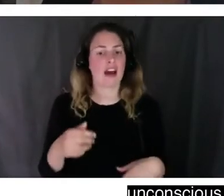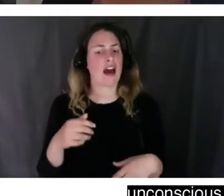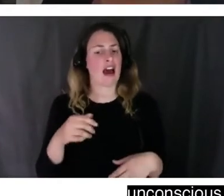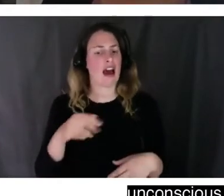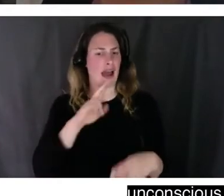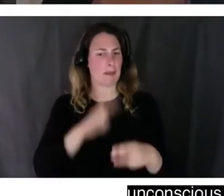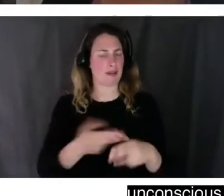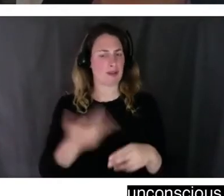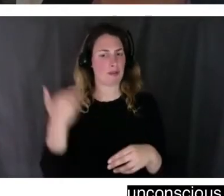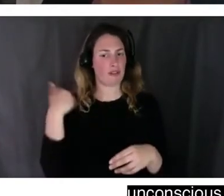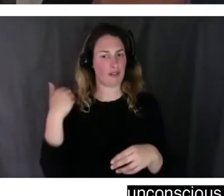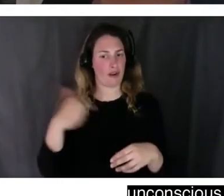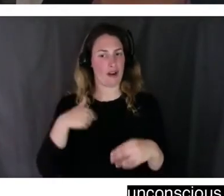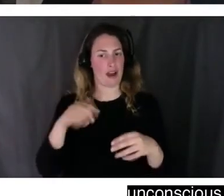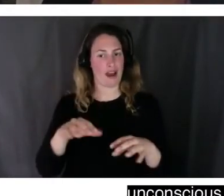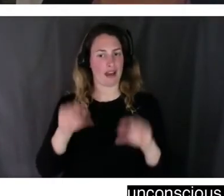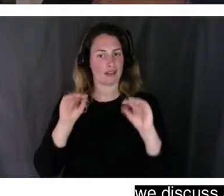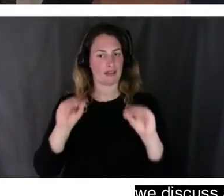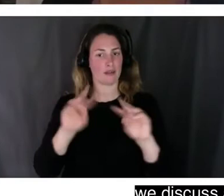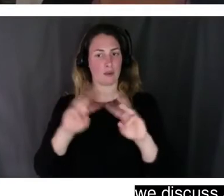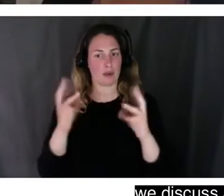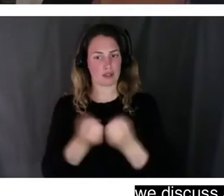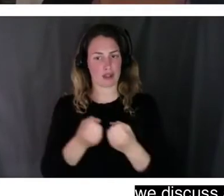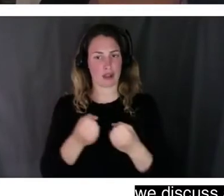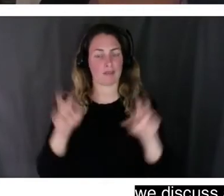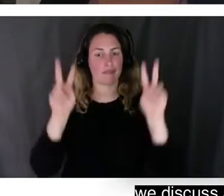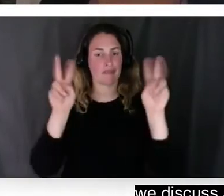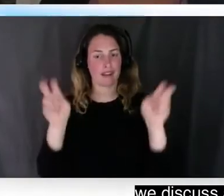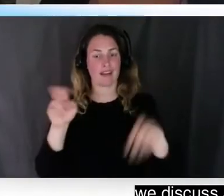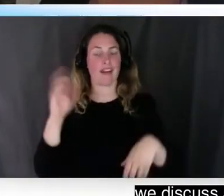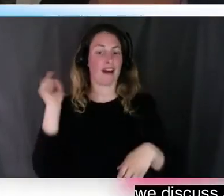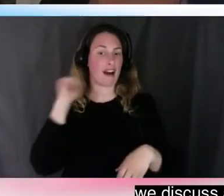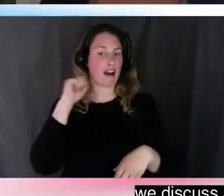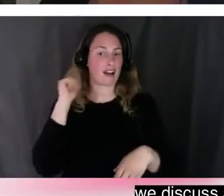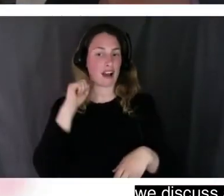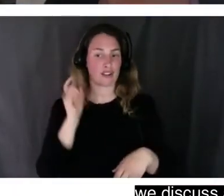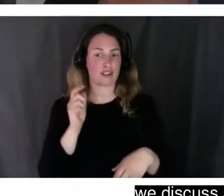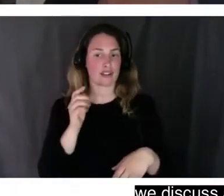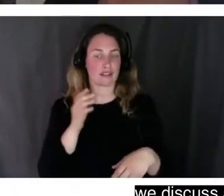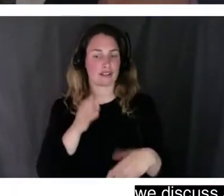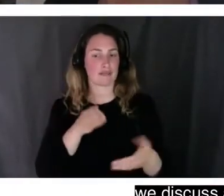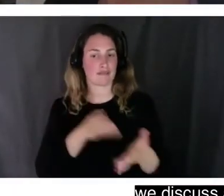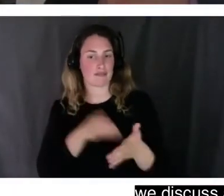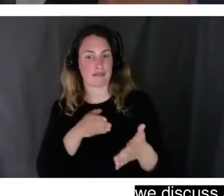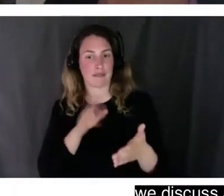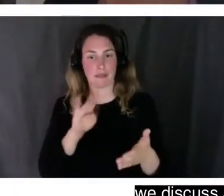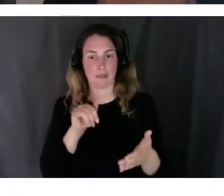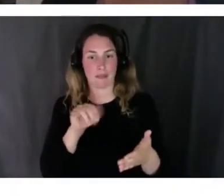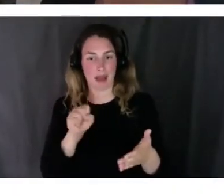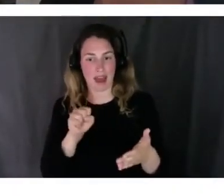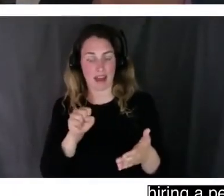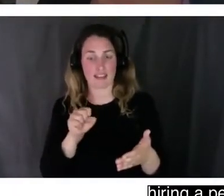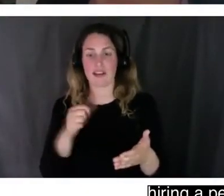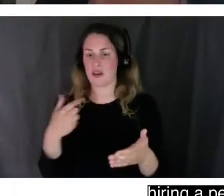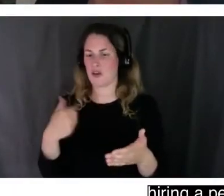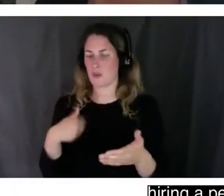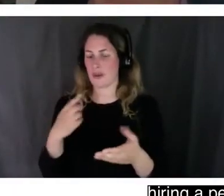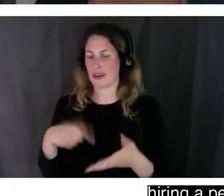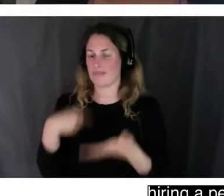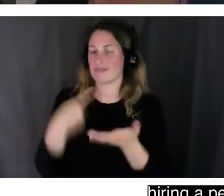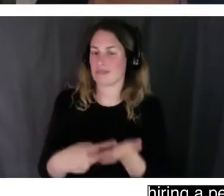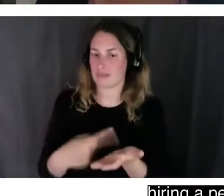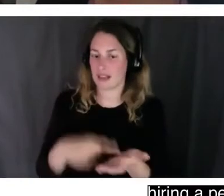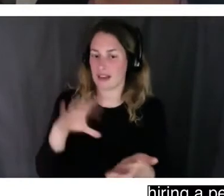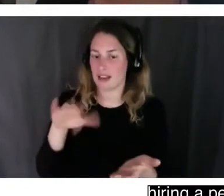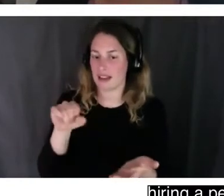workshop. In that workshop, we discuss a case, and the case talks about hiring a